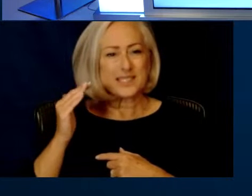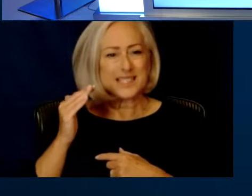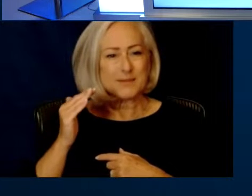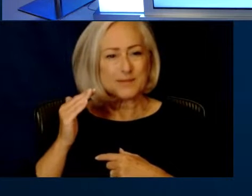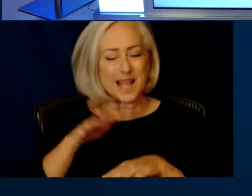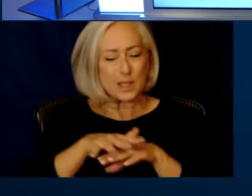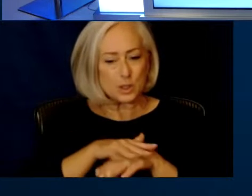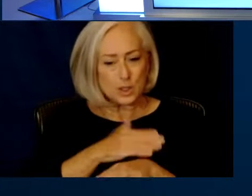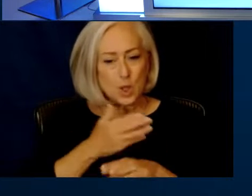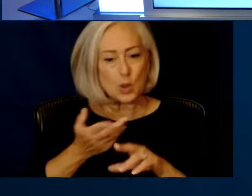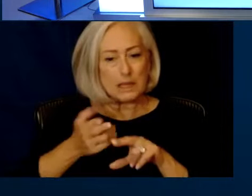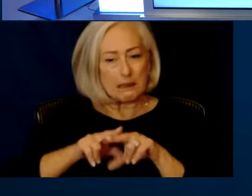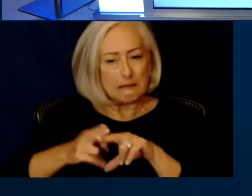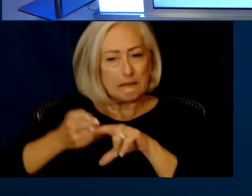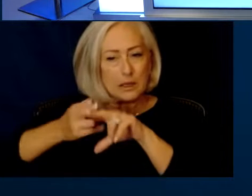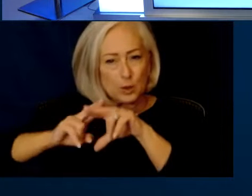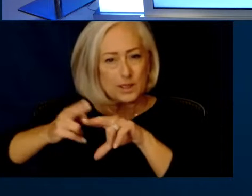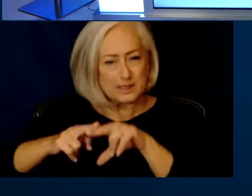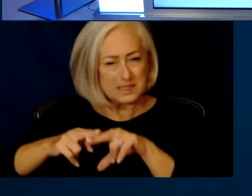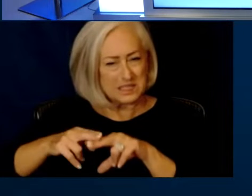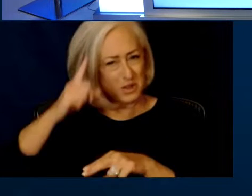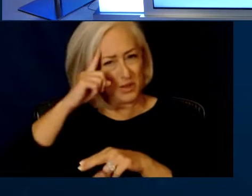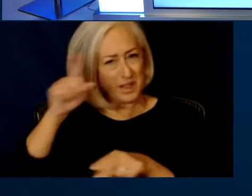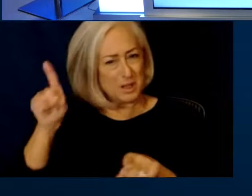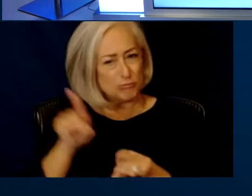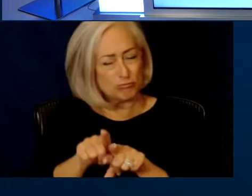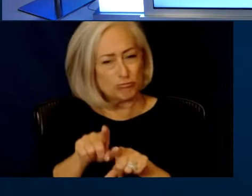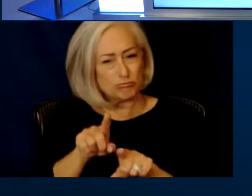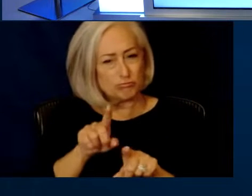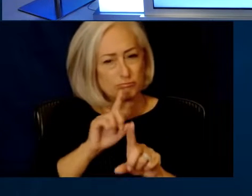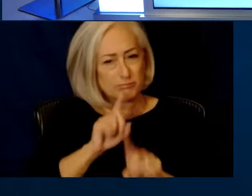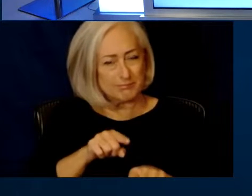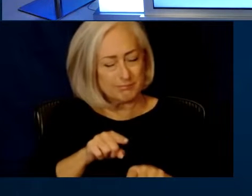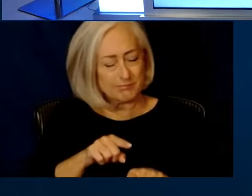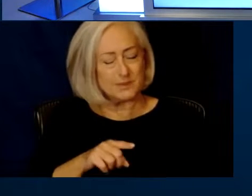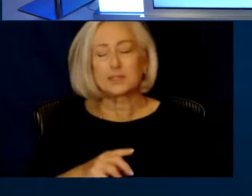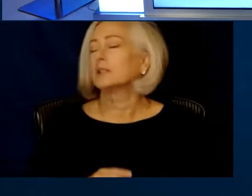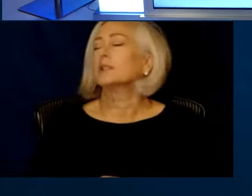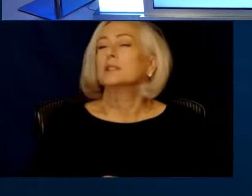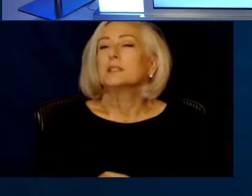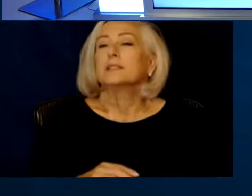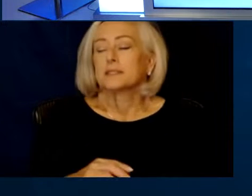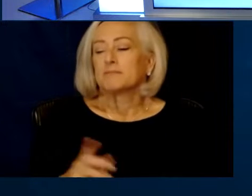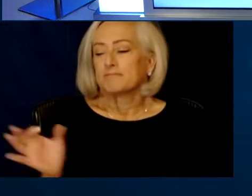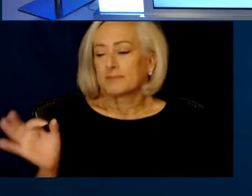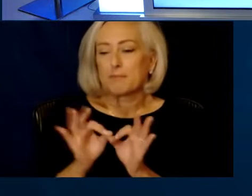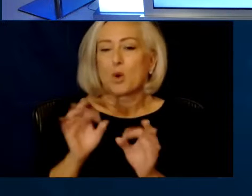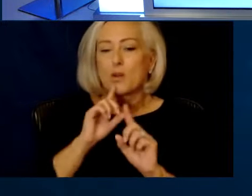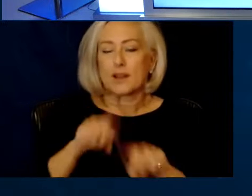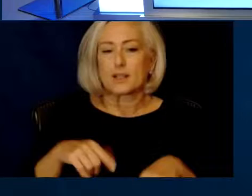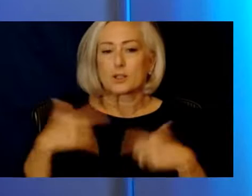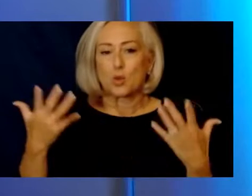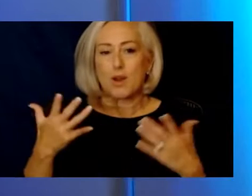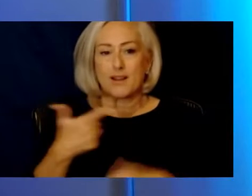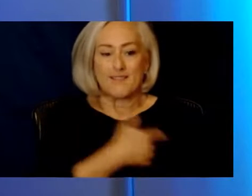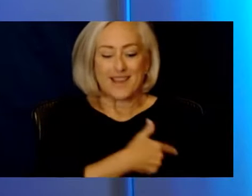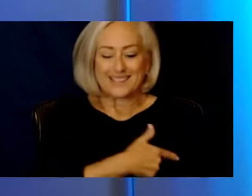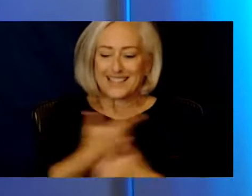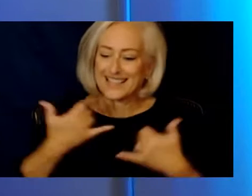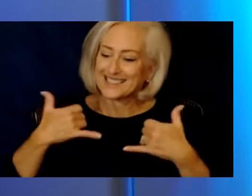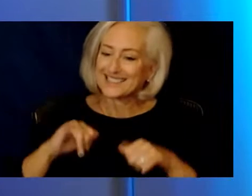and keep going up. Fair? Absolutely. I think the thing that is important to remember is that vaccinations still are number